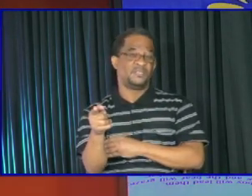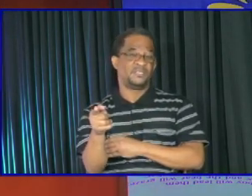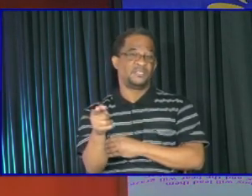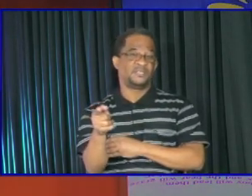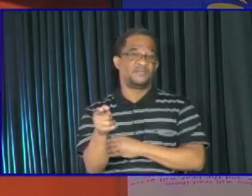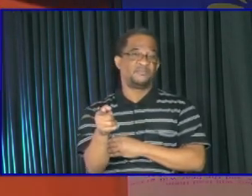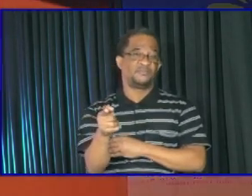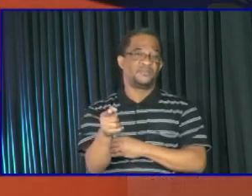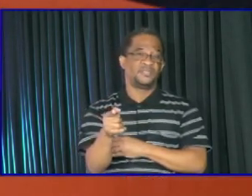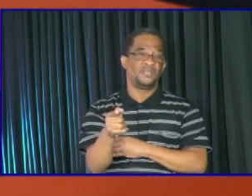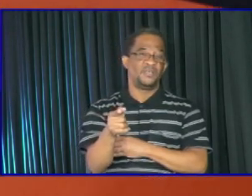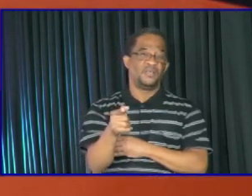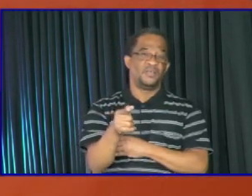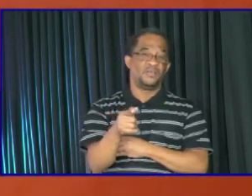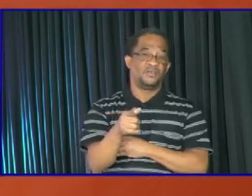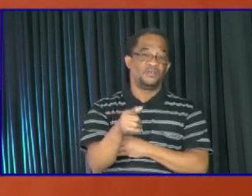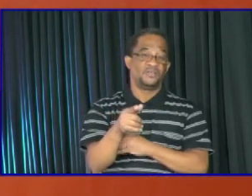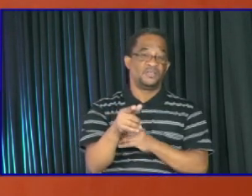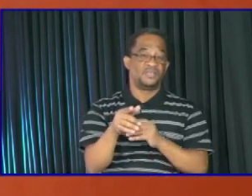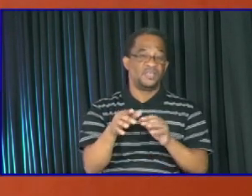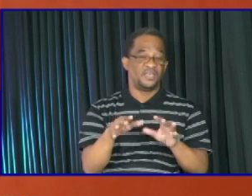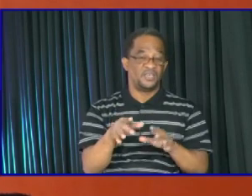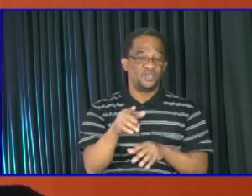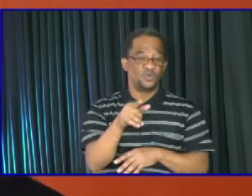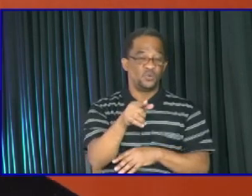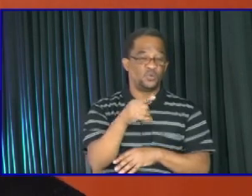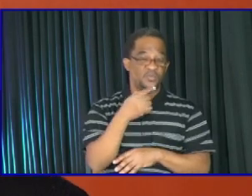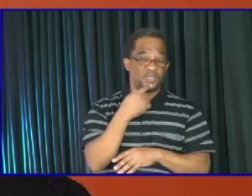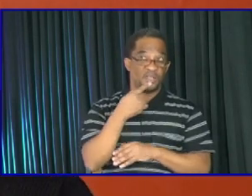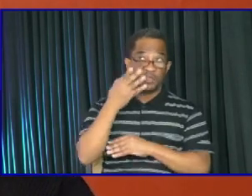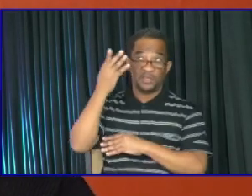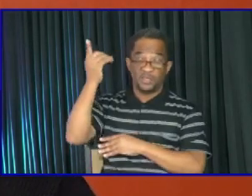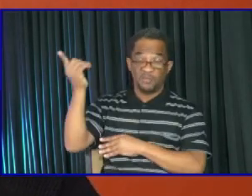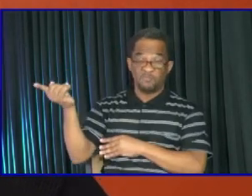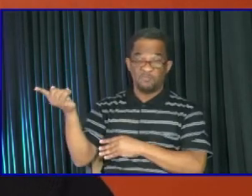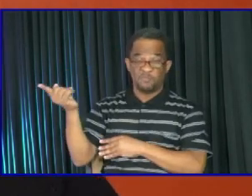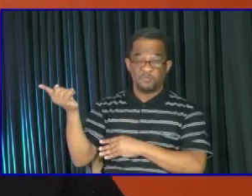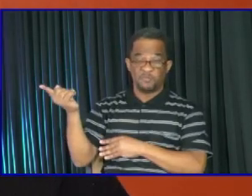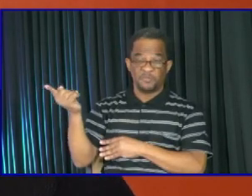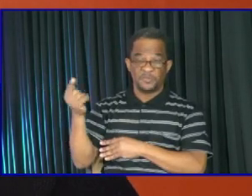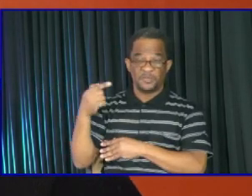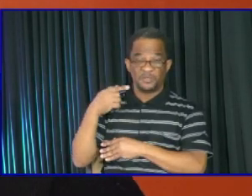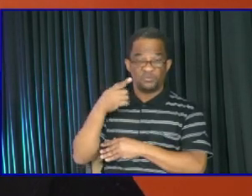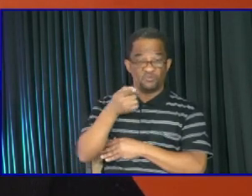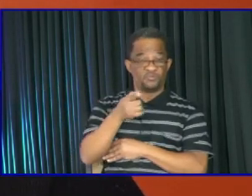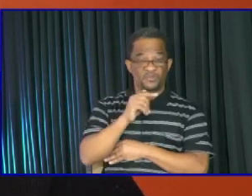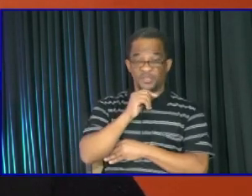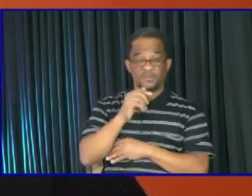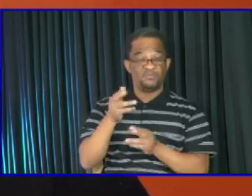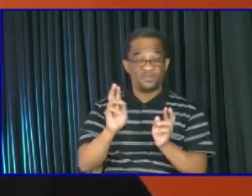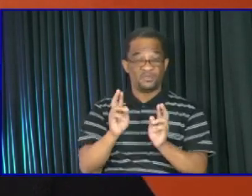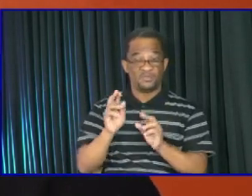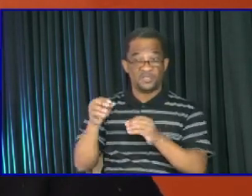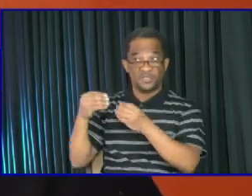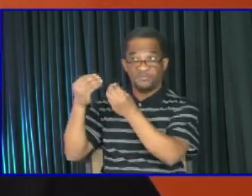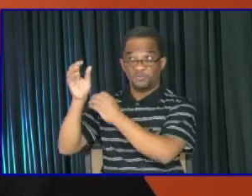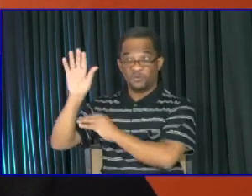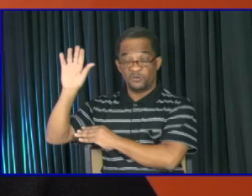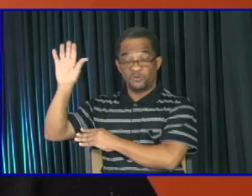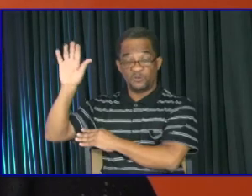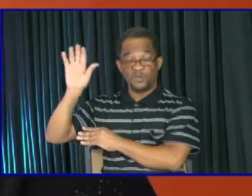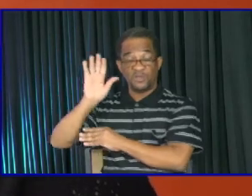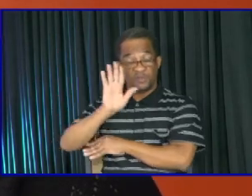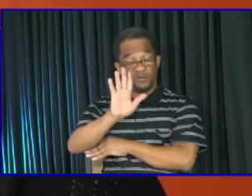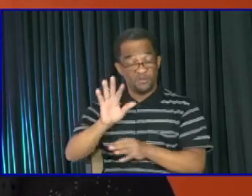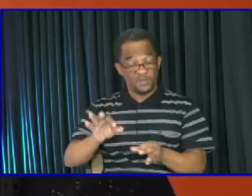tell him you're not ready to give him your life? Could